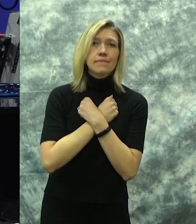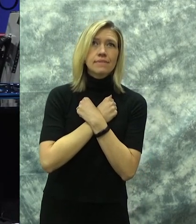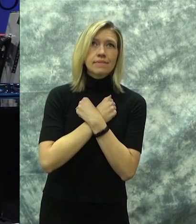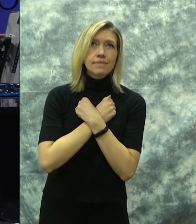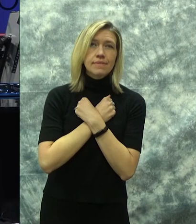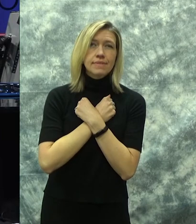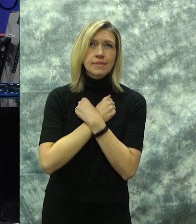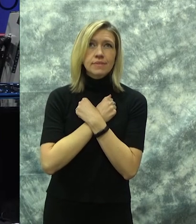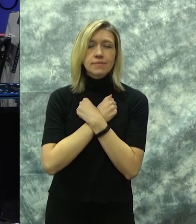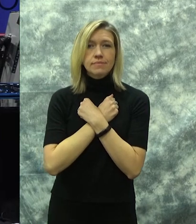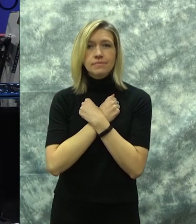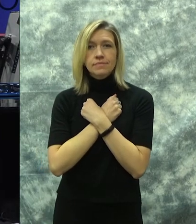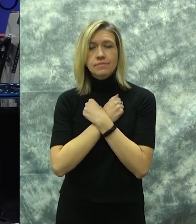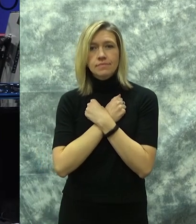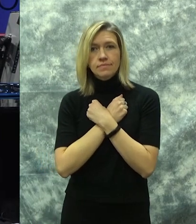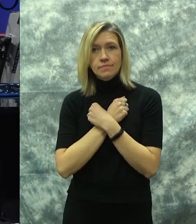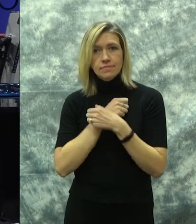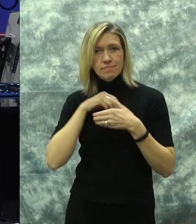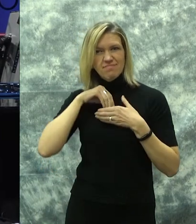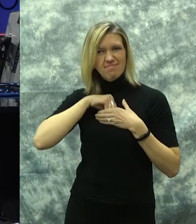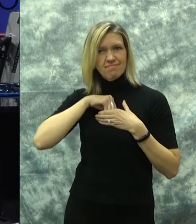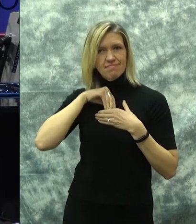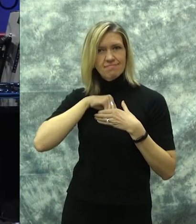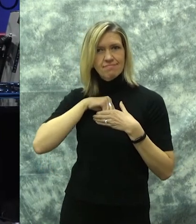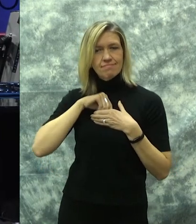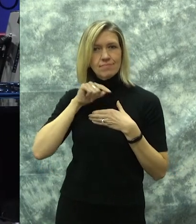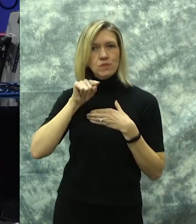in you and me.